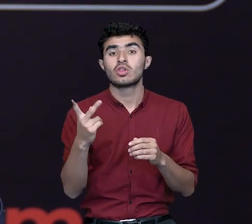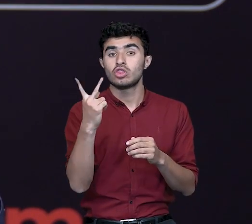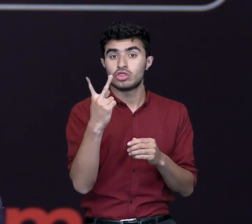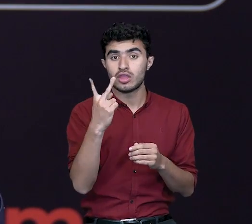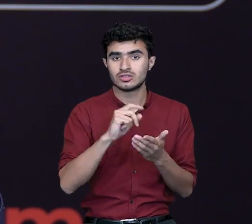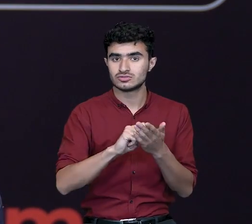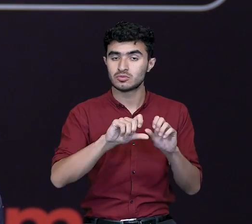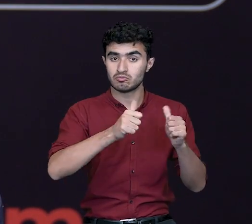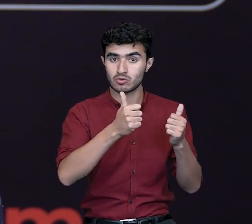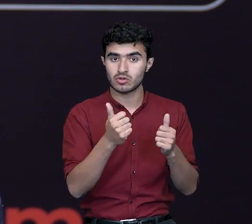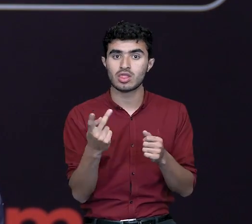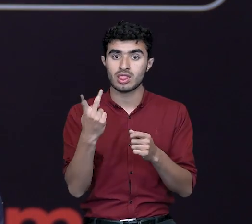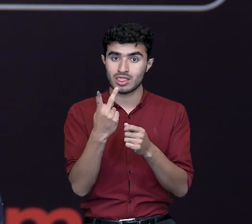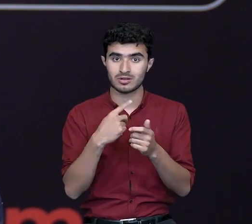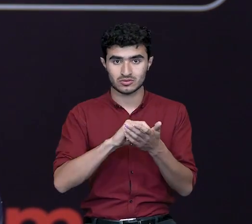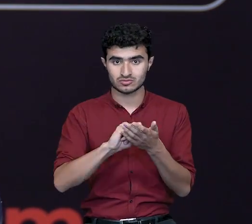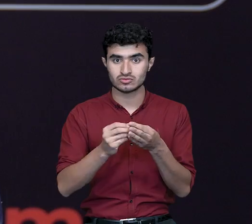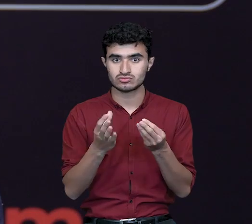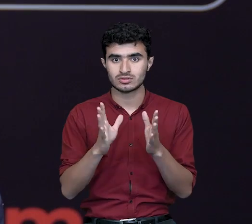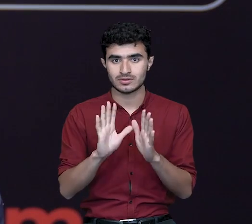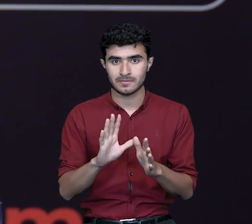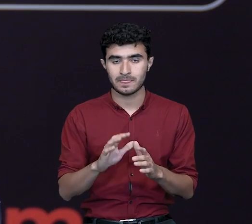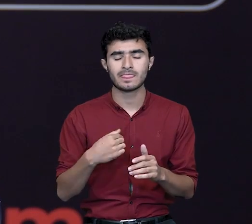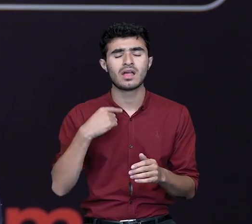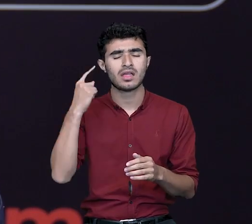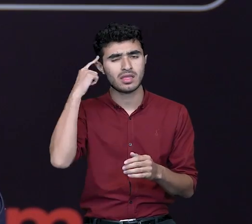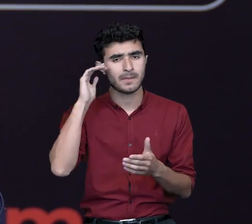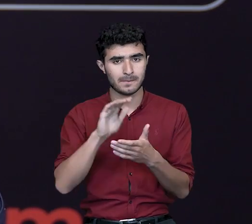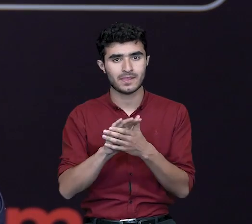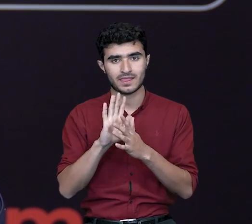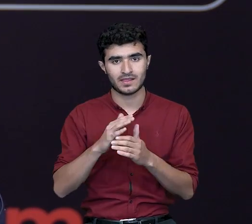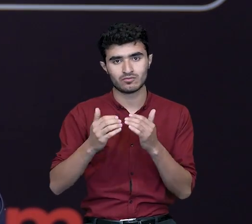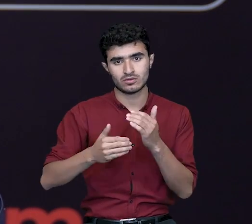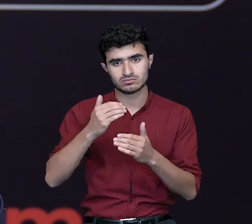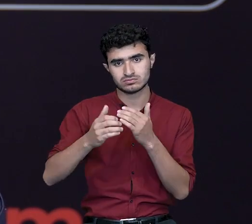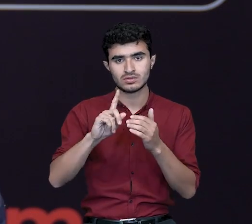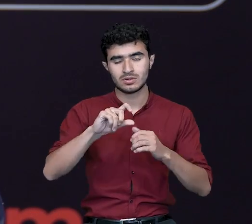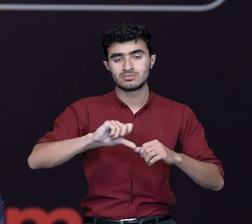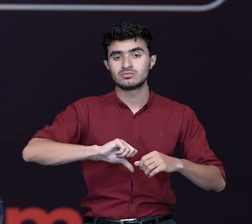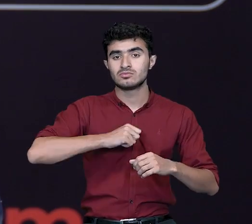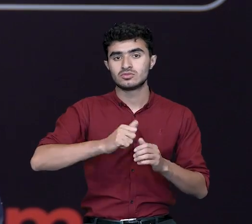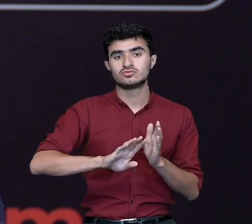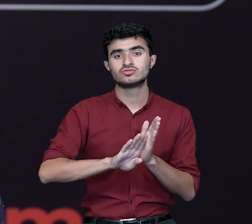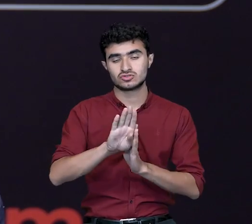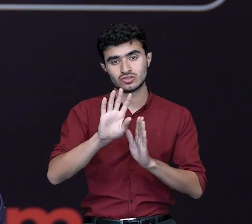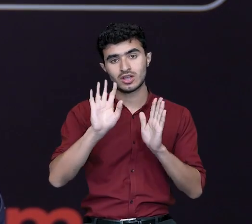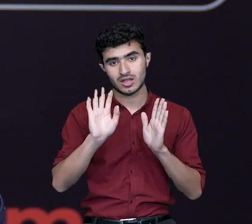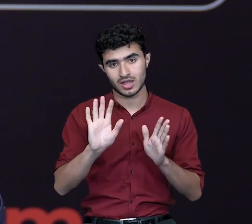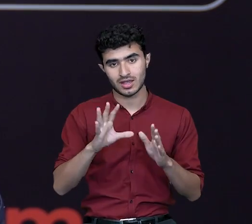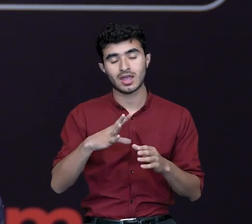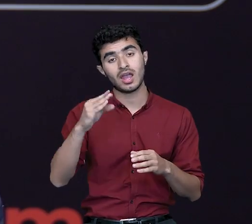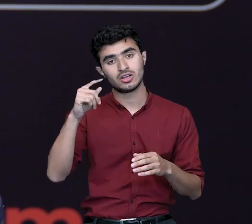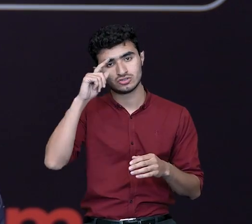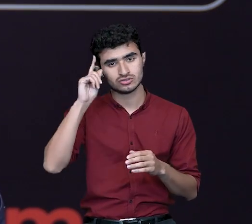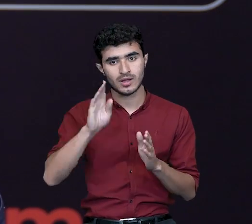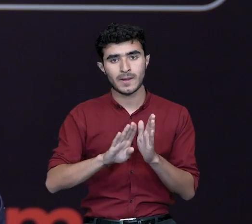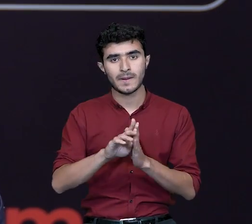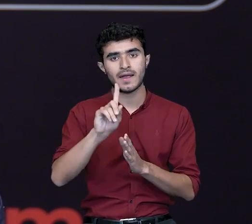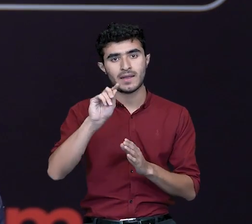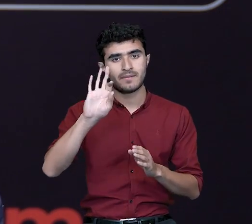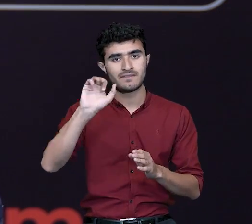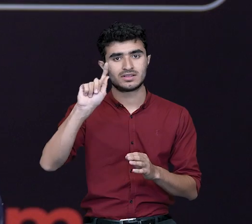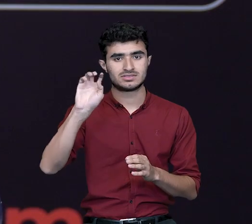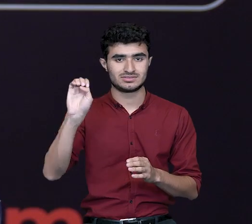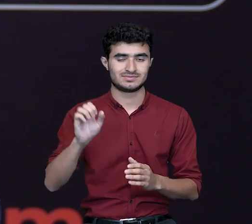and I've started my second, and I've always believed that following your passions can lead to your success, and maybe it